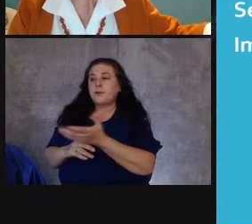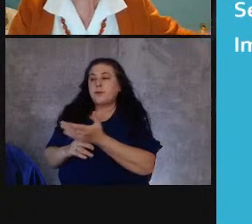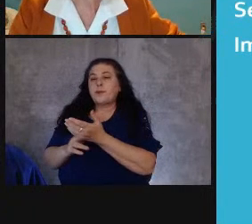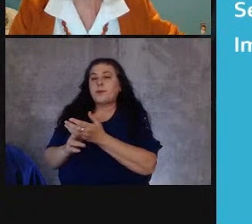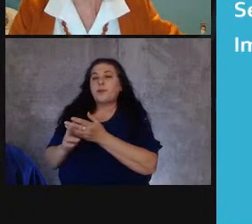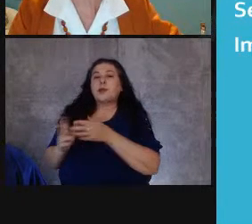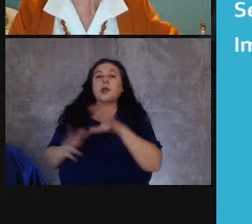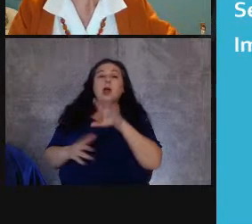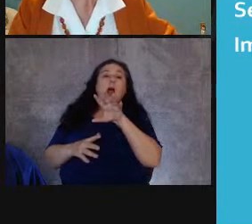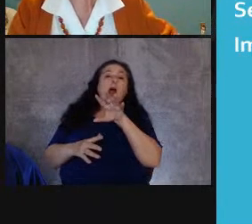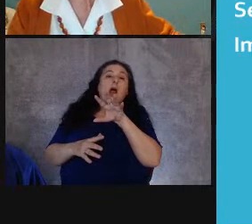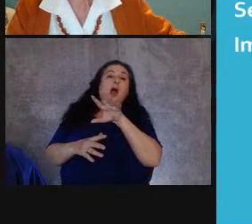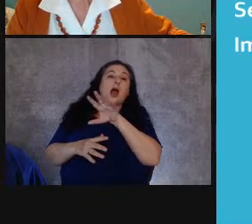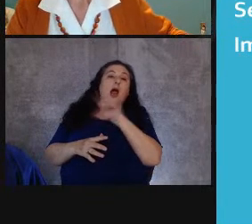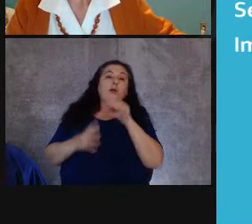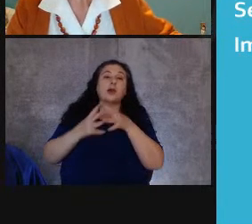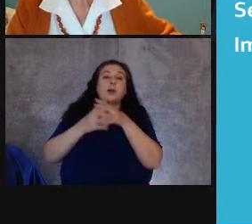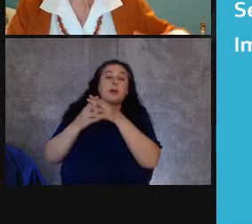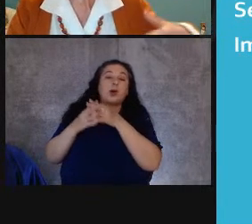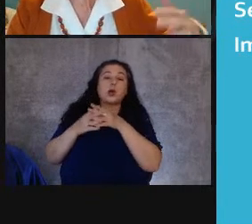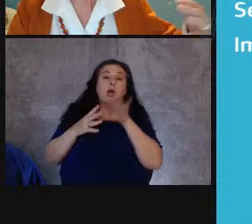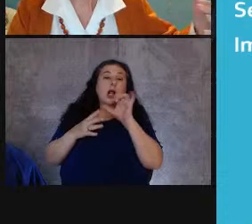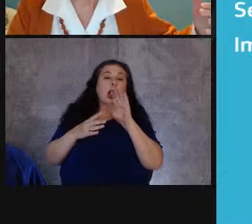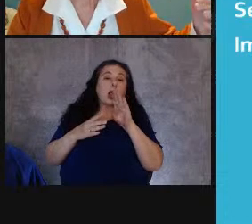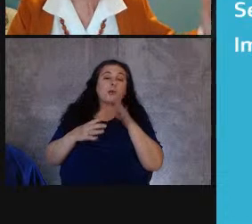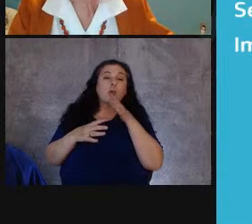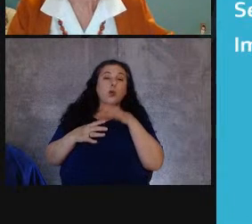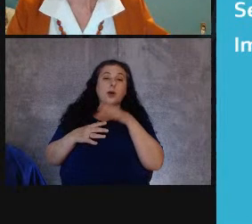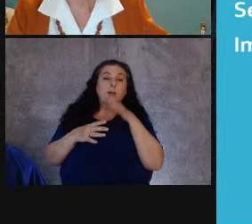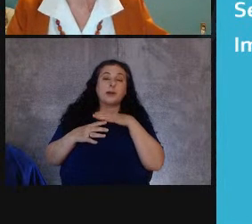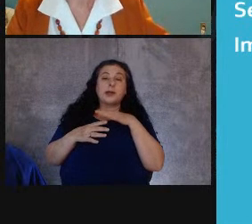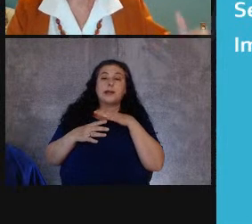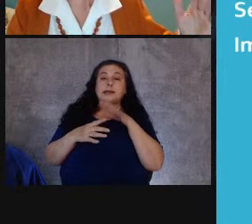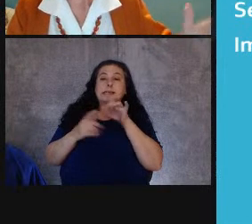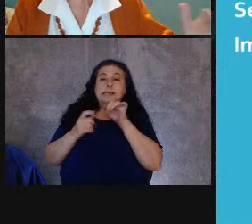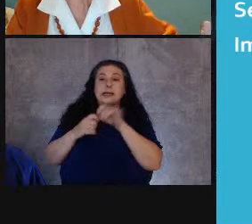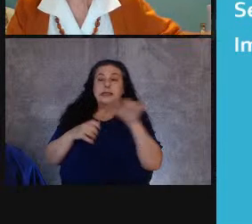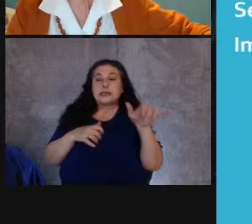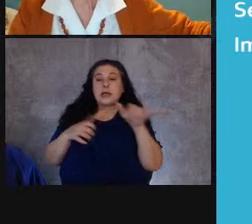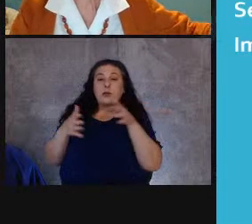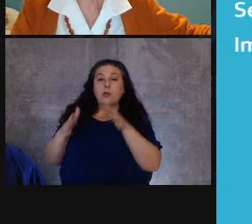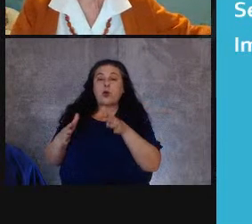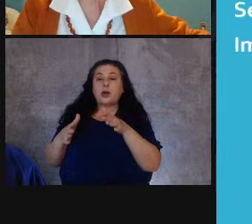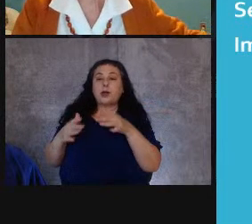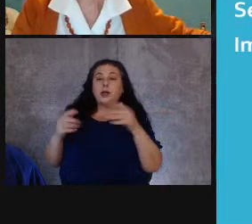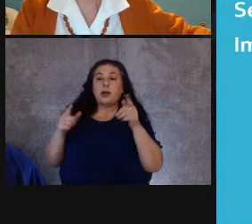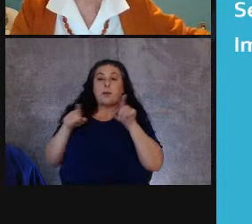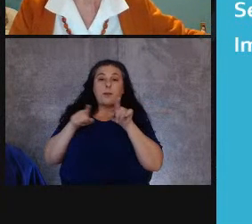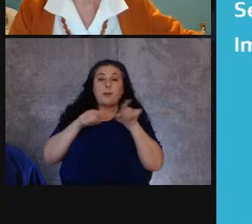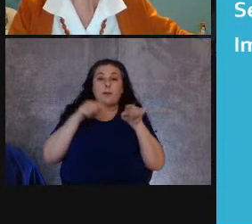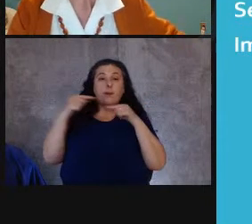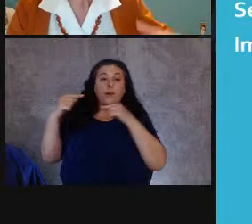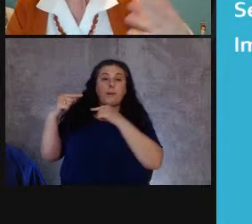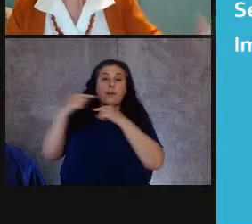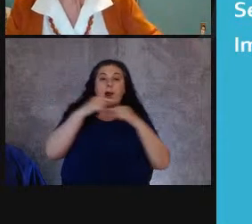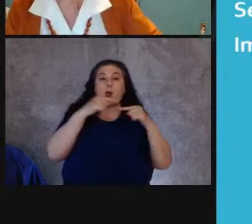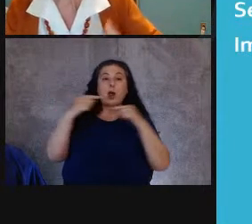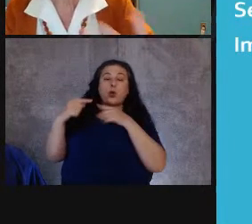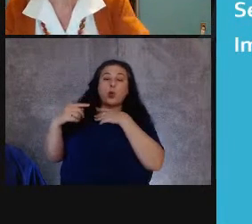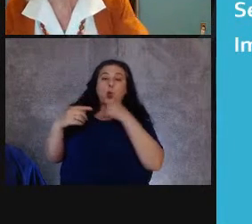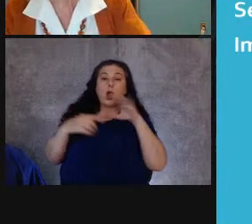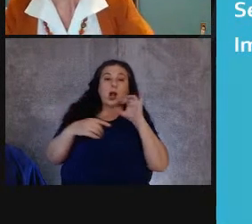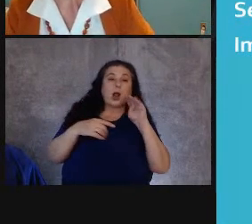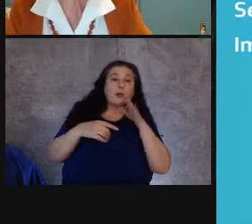African American club women, in exactly the same way, in parallel with white club women, would